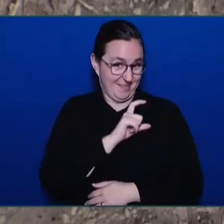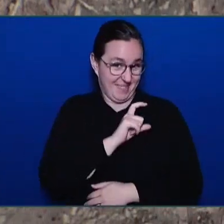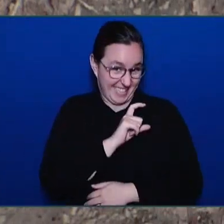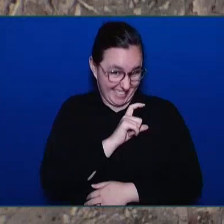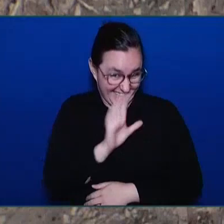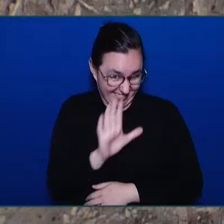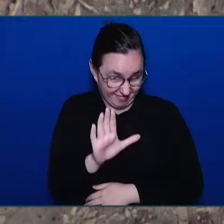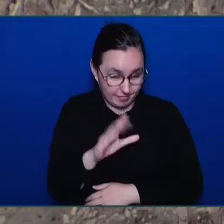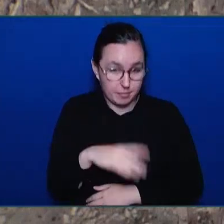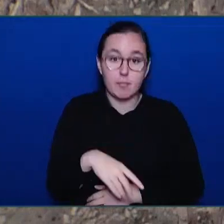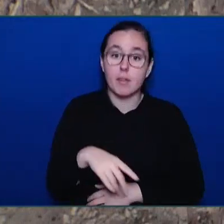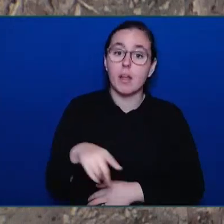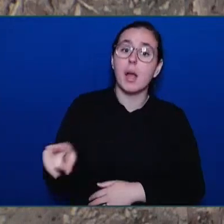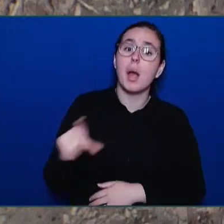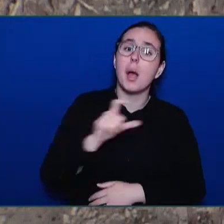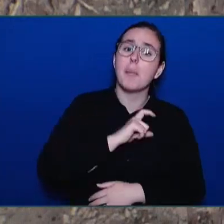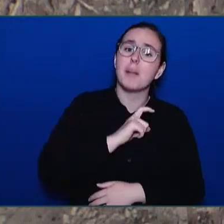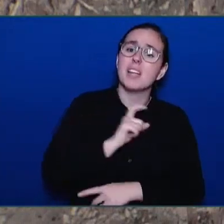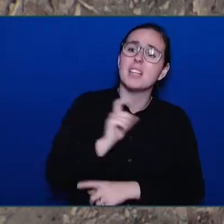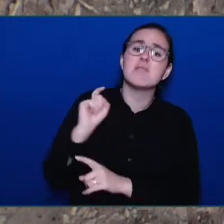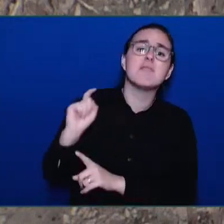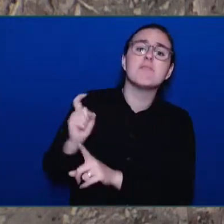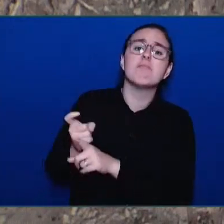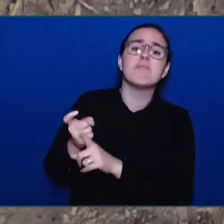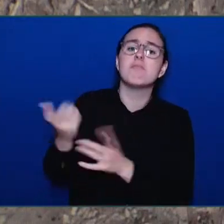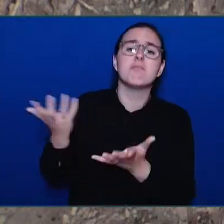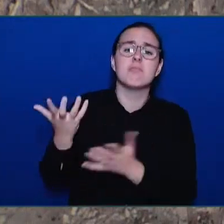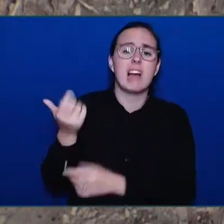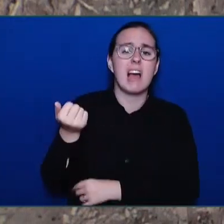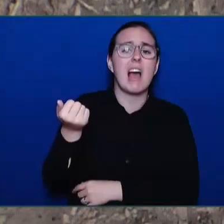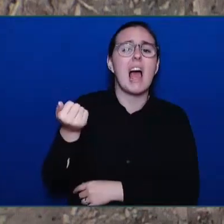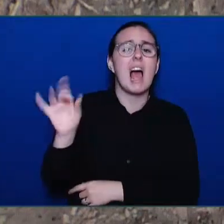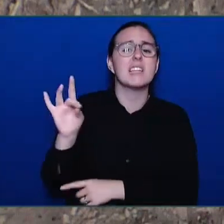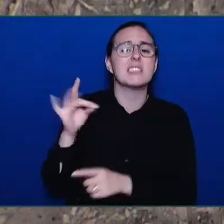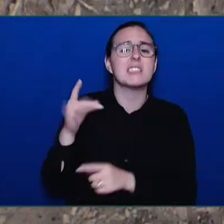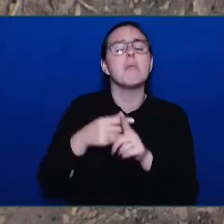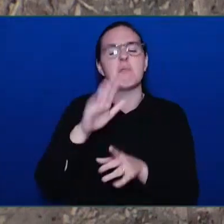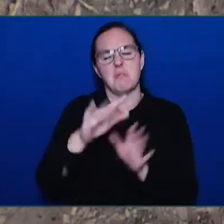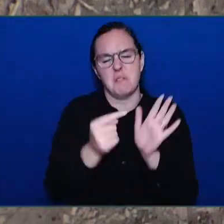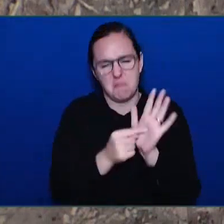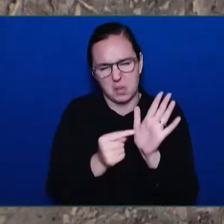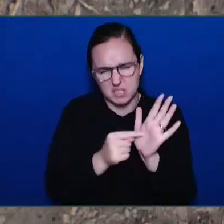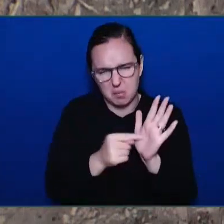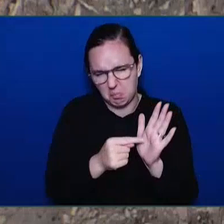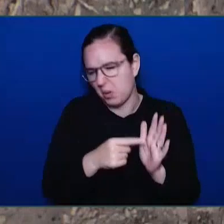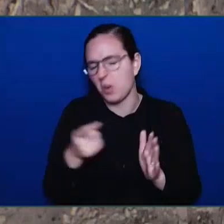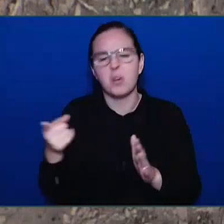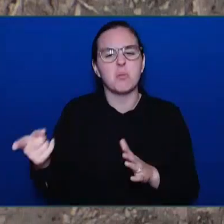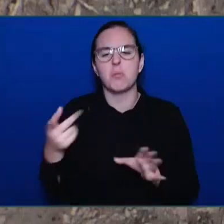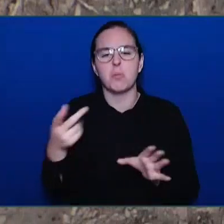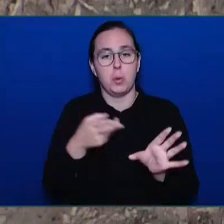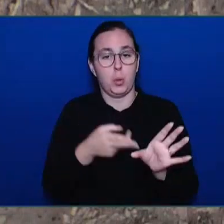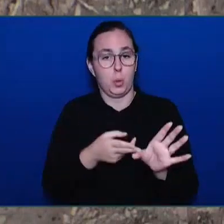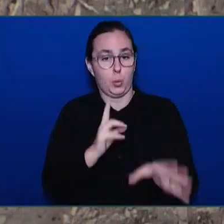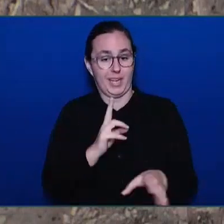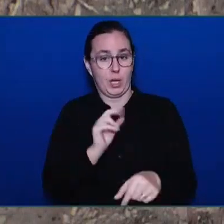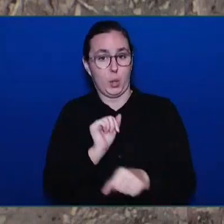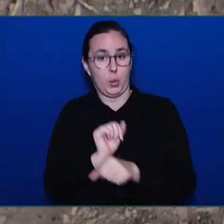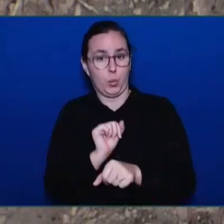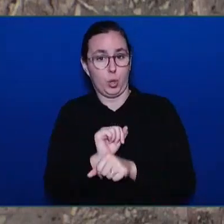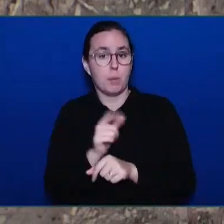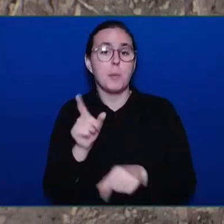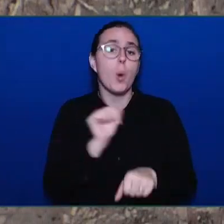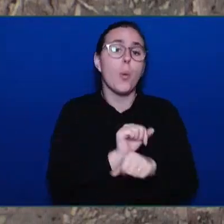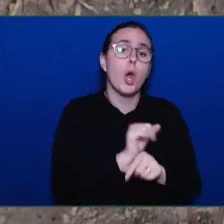they can't even make a decision, dragging their feet while confusion and chaos and costs spiral out of